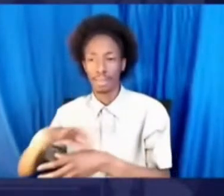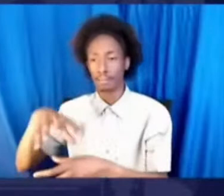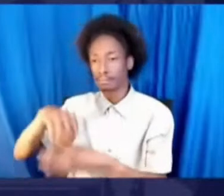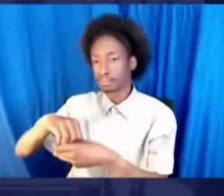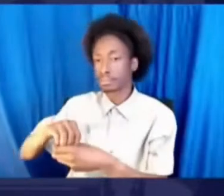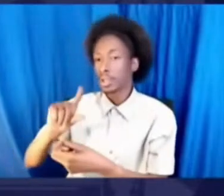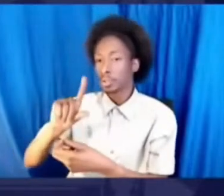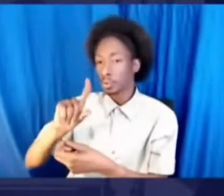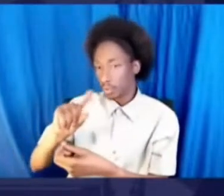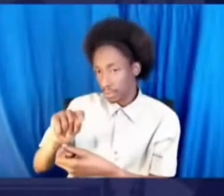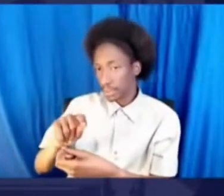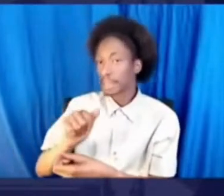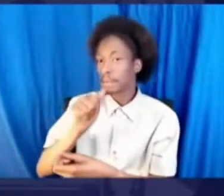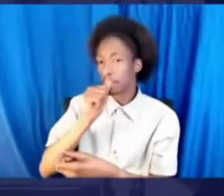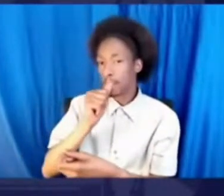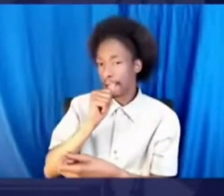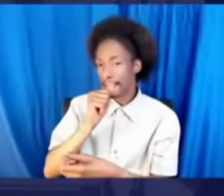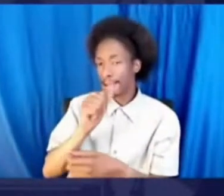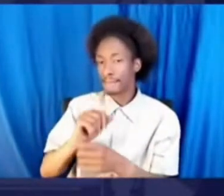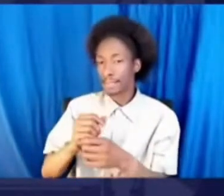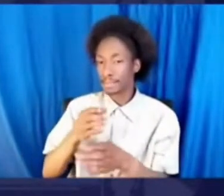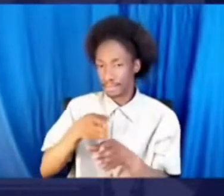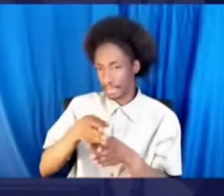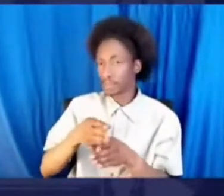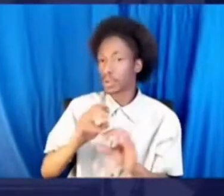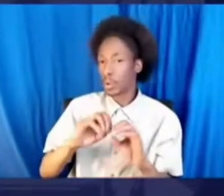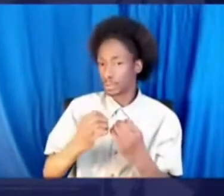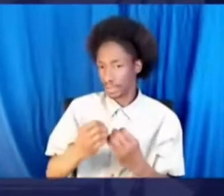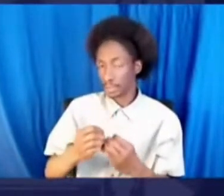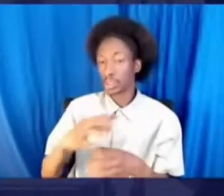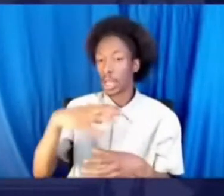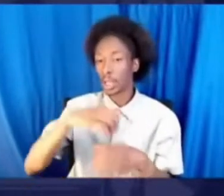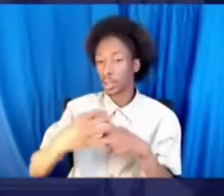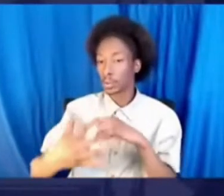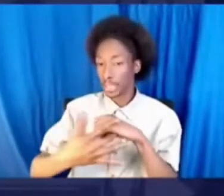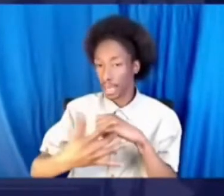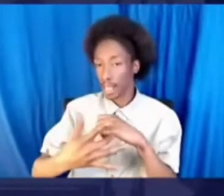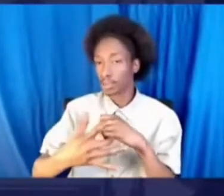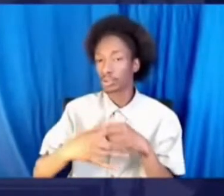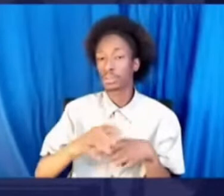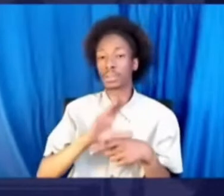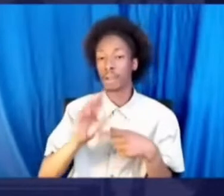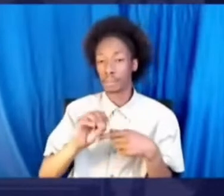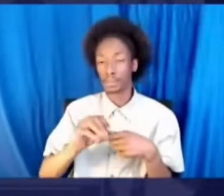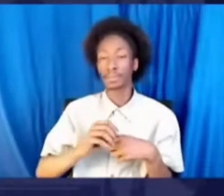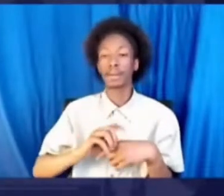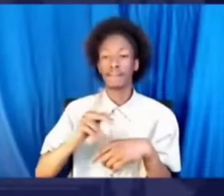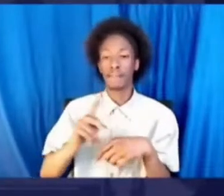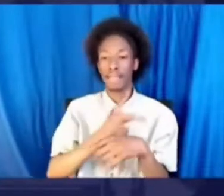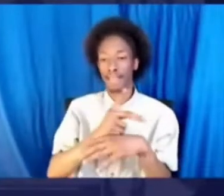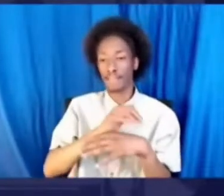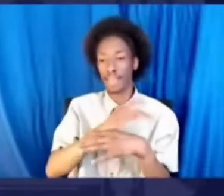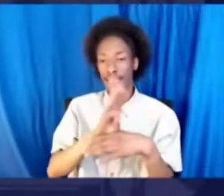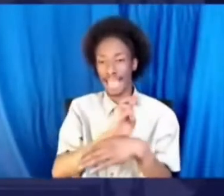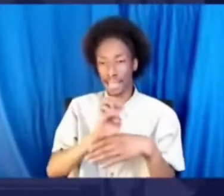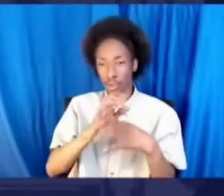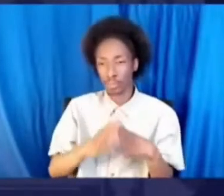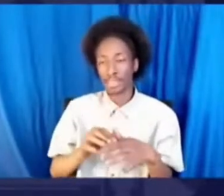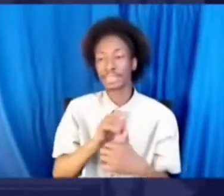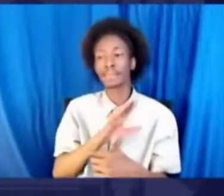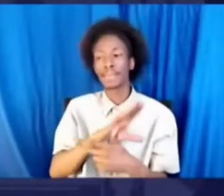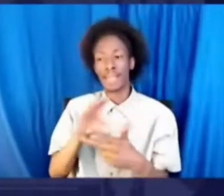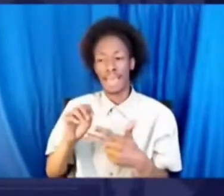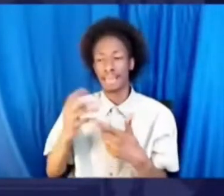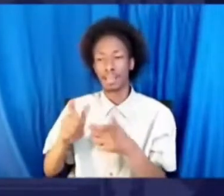private sector organizations. It includes technology companies, philanthropies, and some of the largest consumer banks